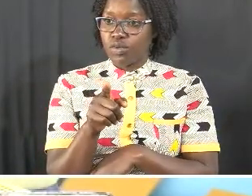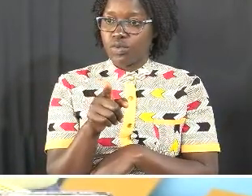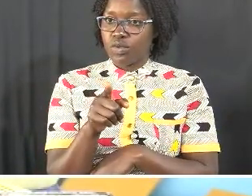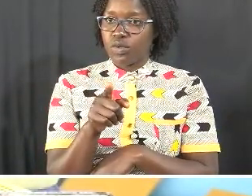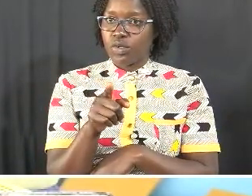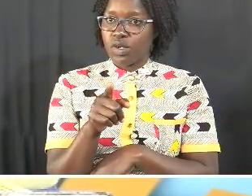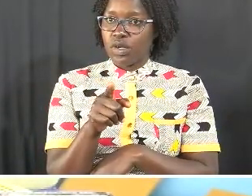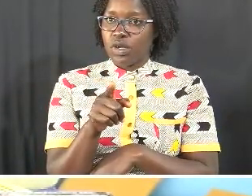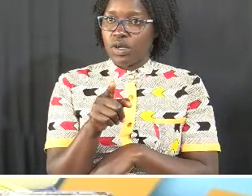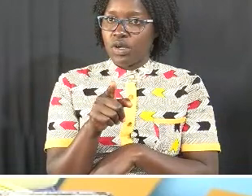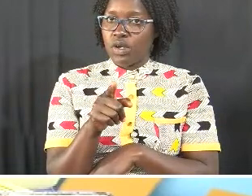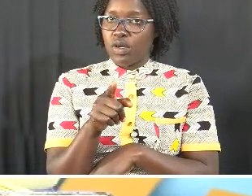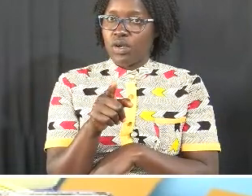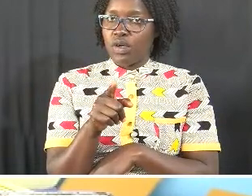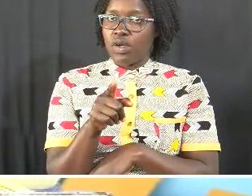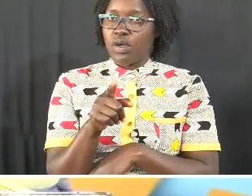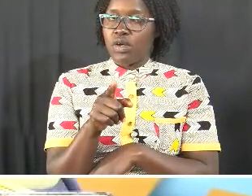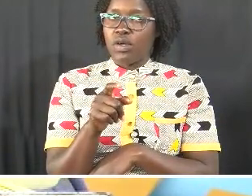compliant